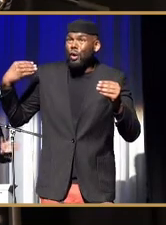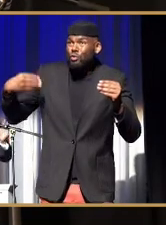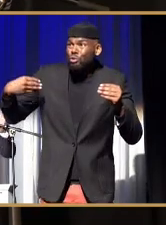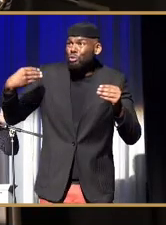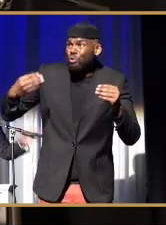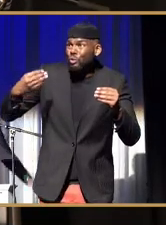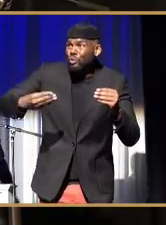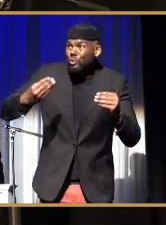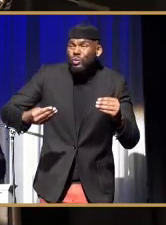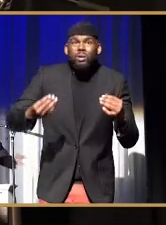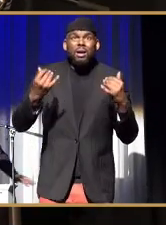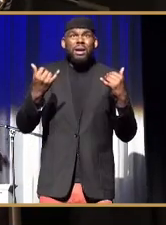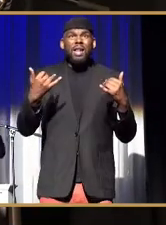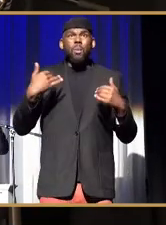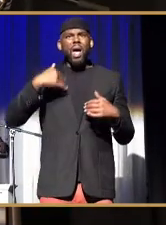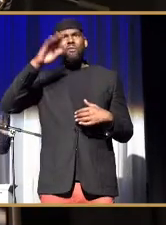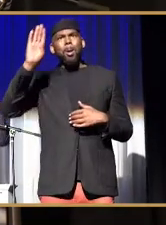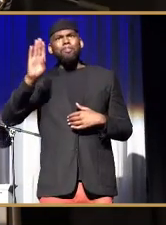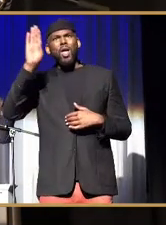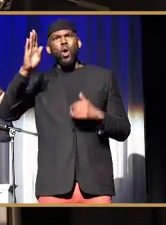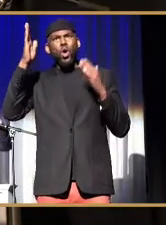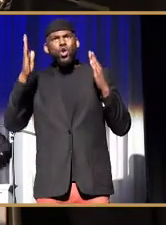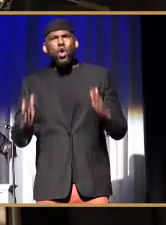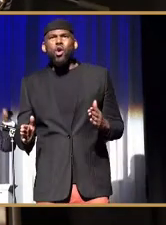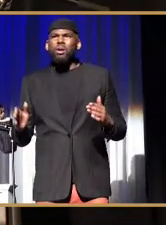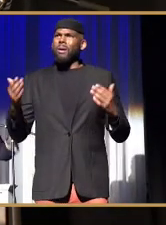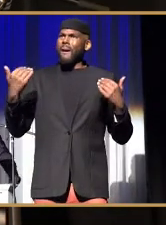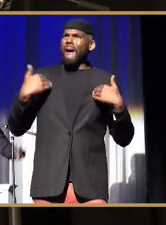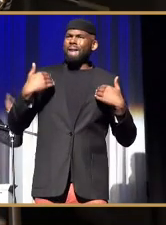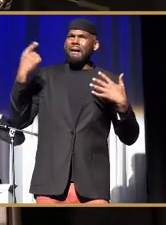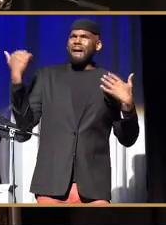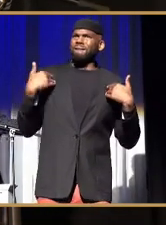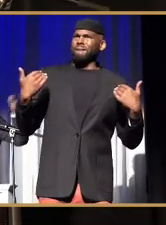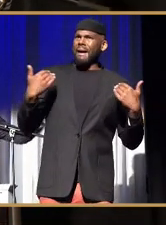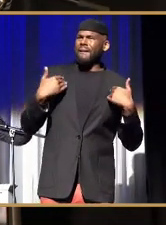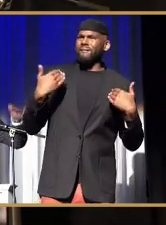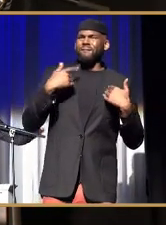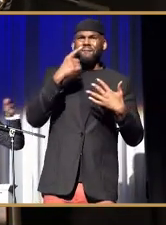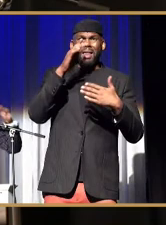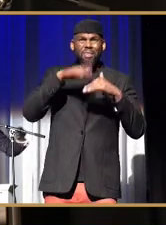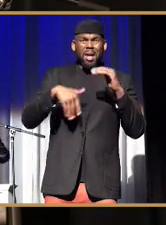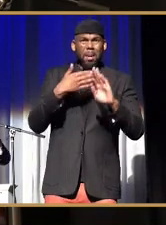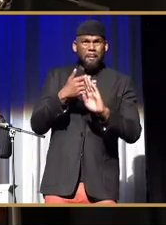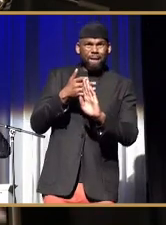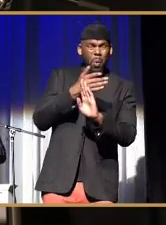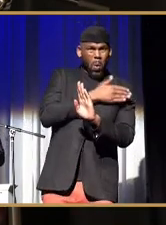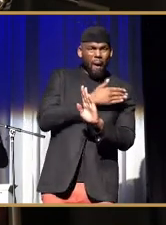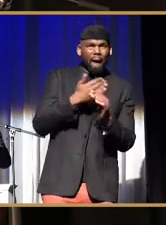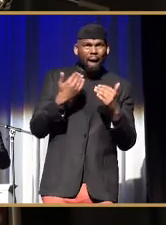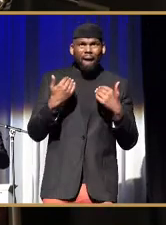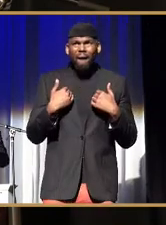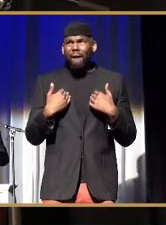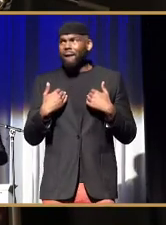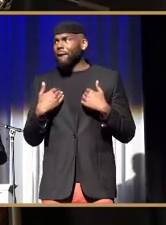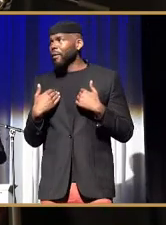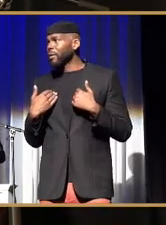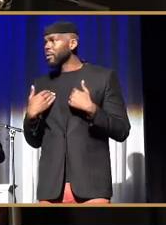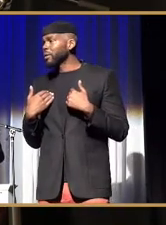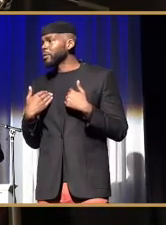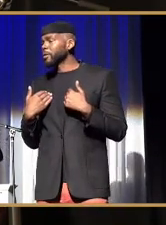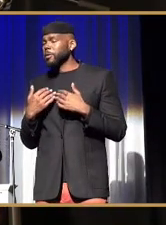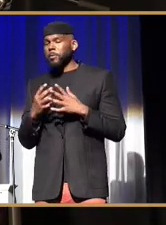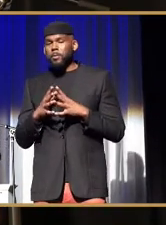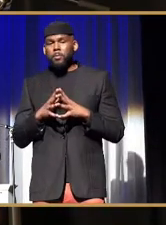now that we've got billionaires and yet we still have more poverty today than we've ever had in our society, it can get frustrating.